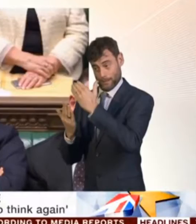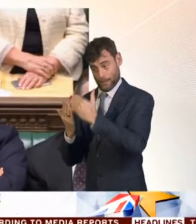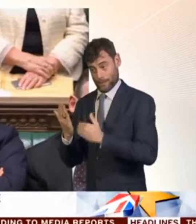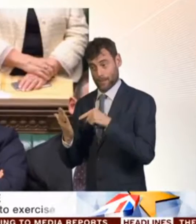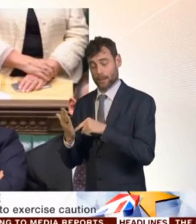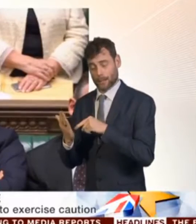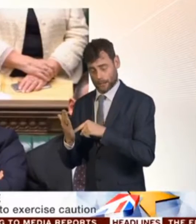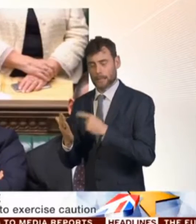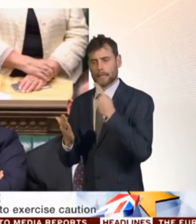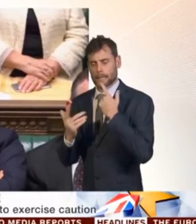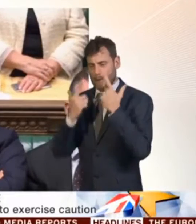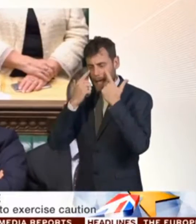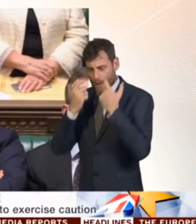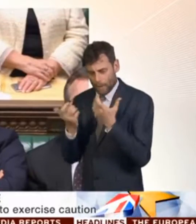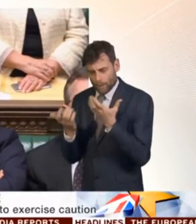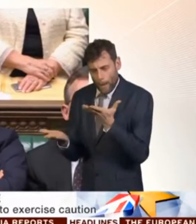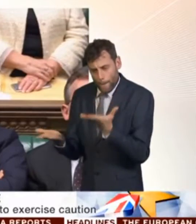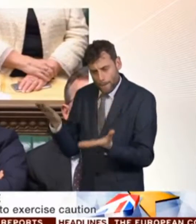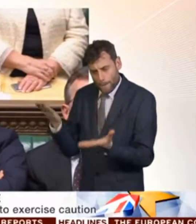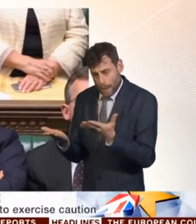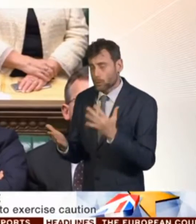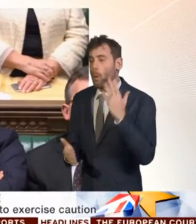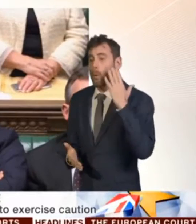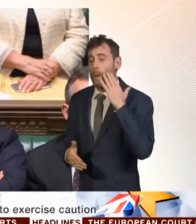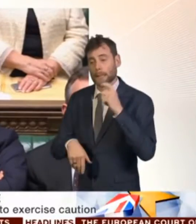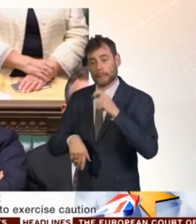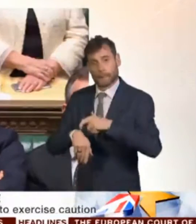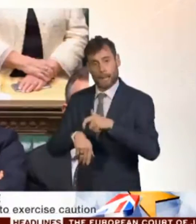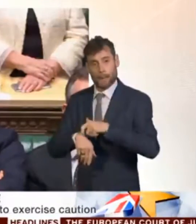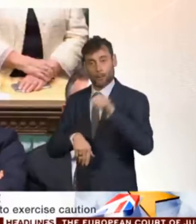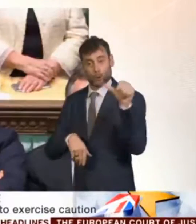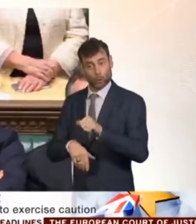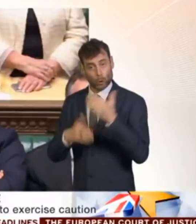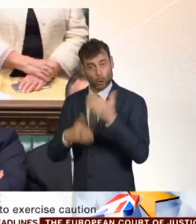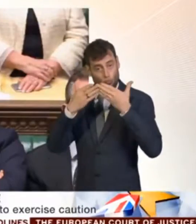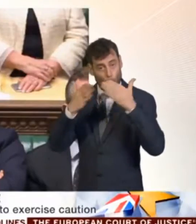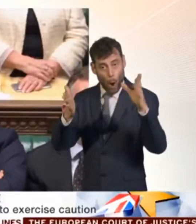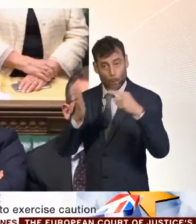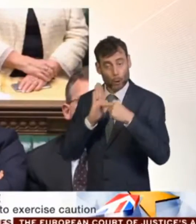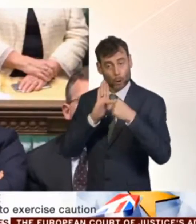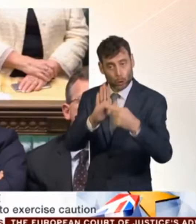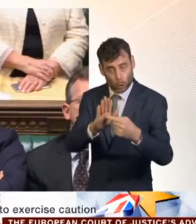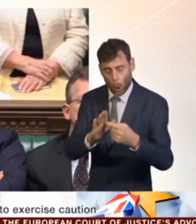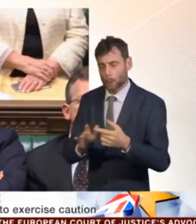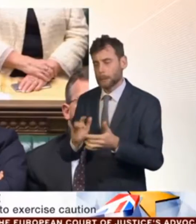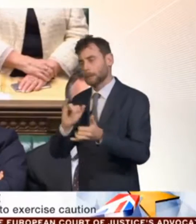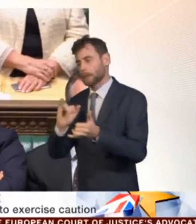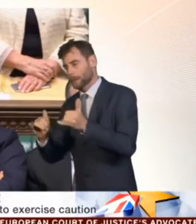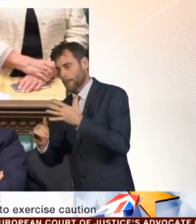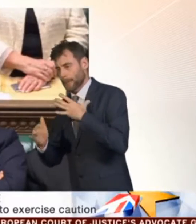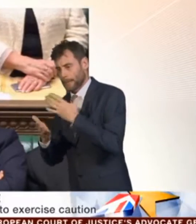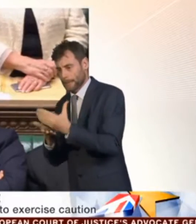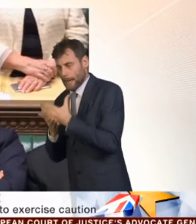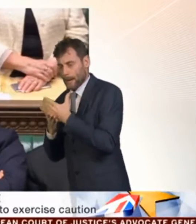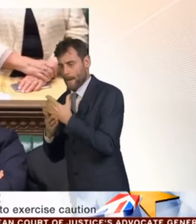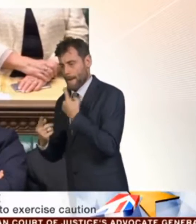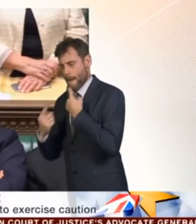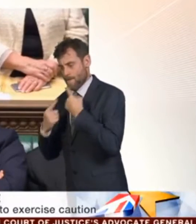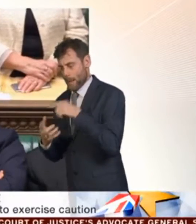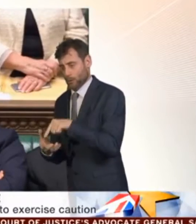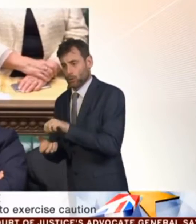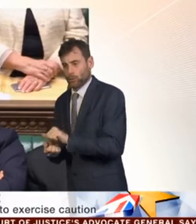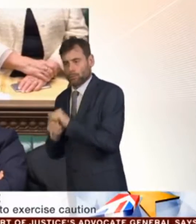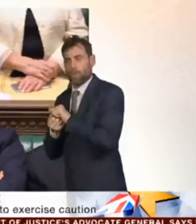balancing the twin imperatives of transparency on the one hand and of safeguarding the public interest on the